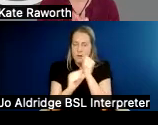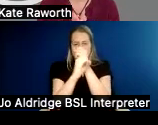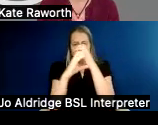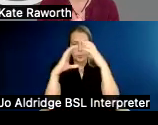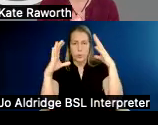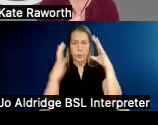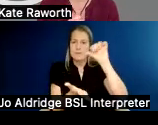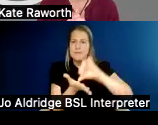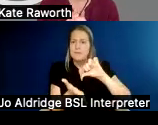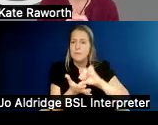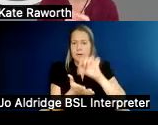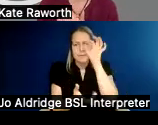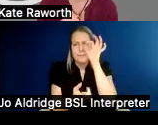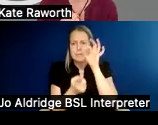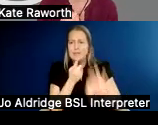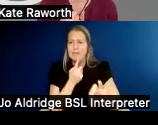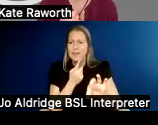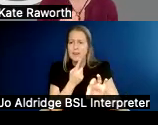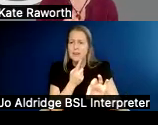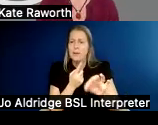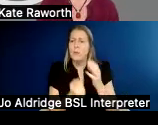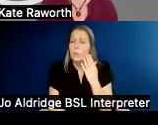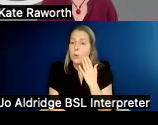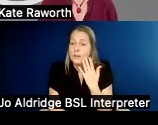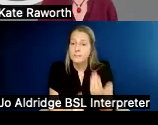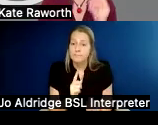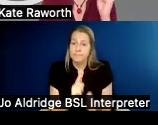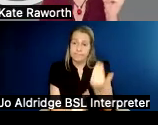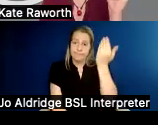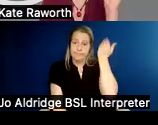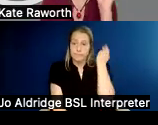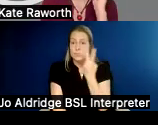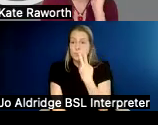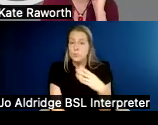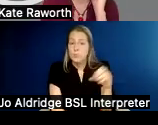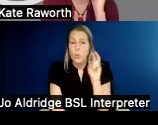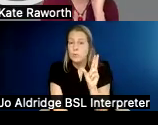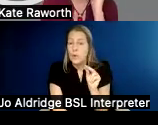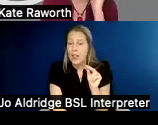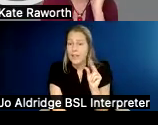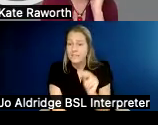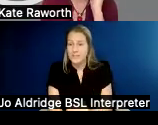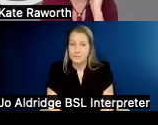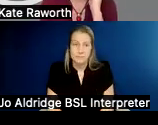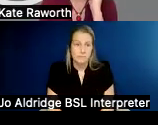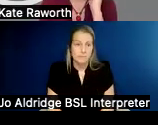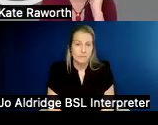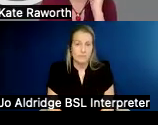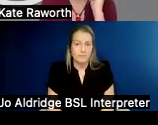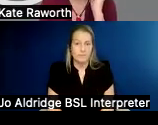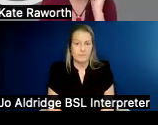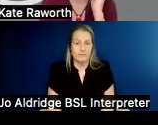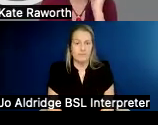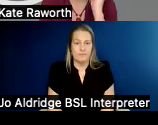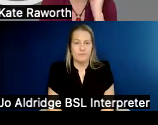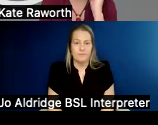particular specification back in 2012. We go to the next slide. There we are. So I first drew